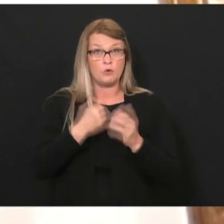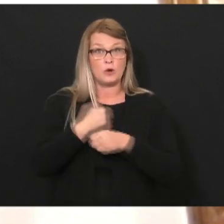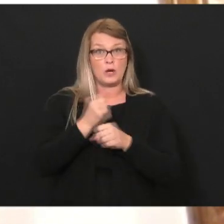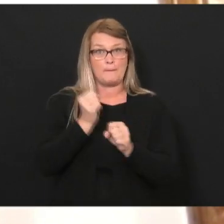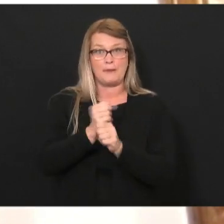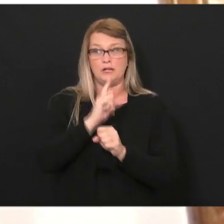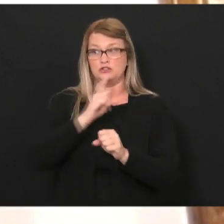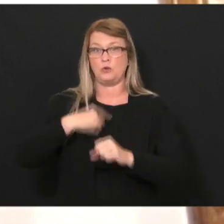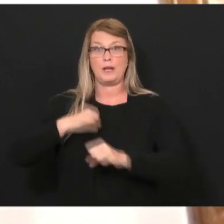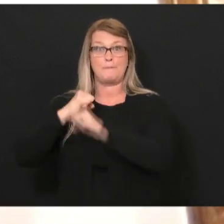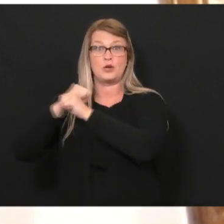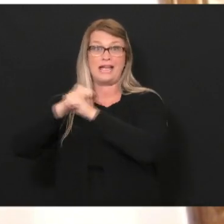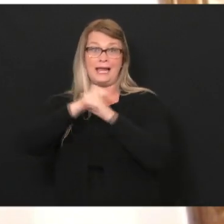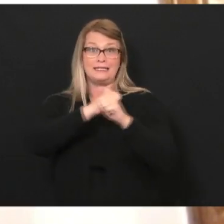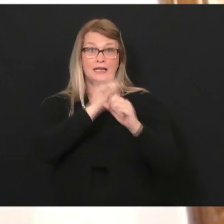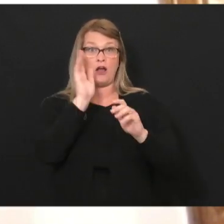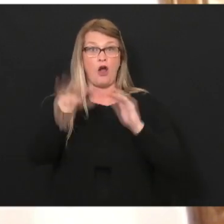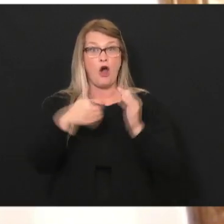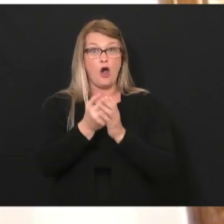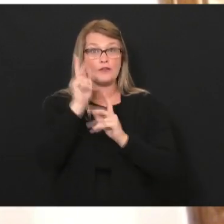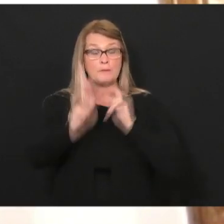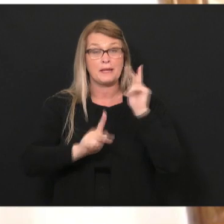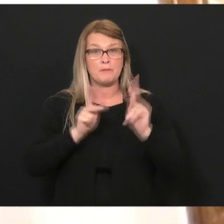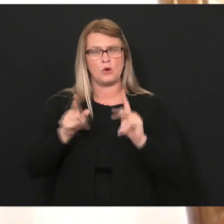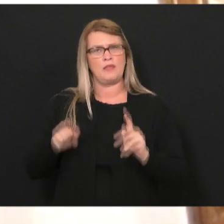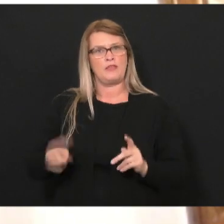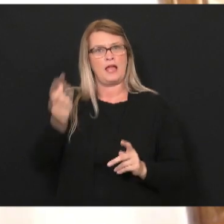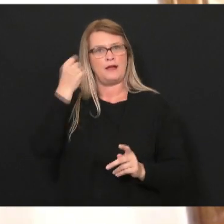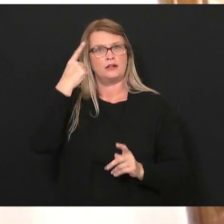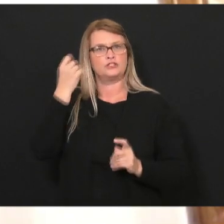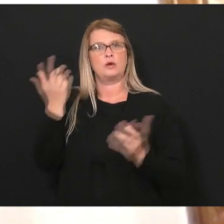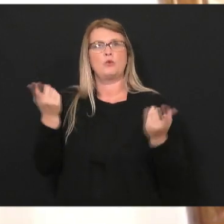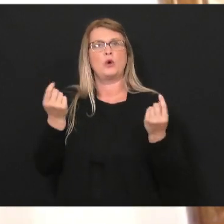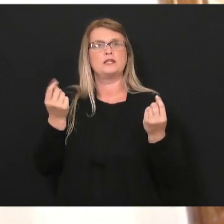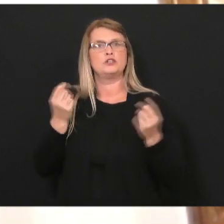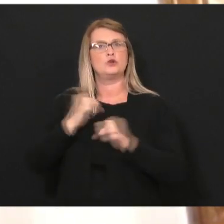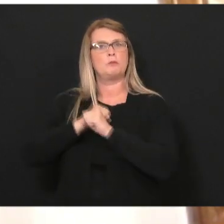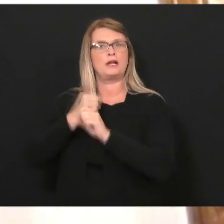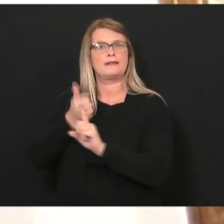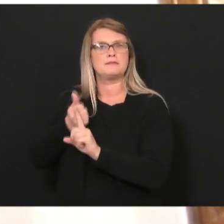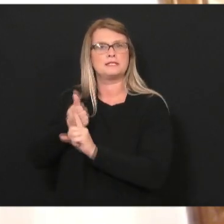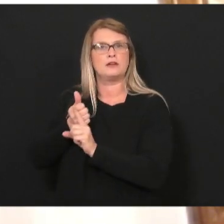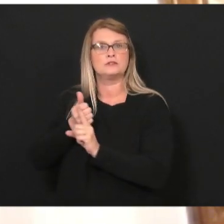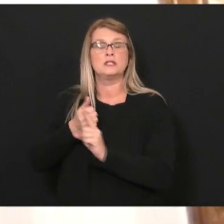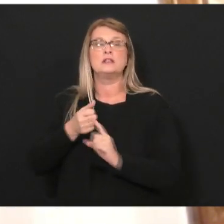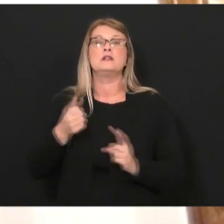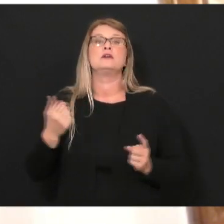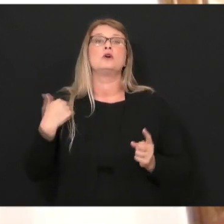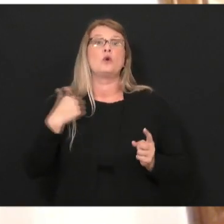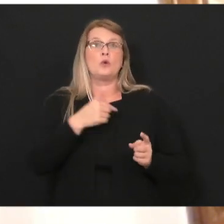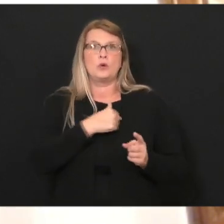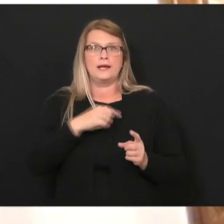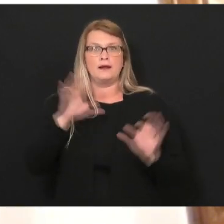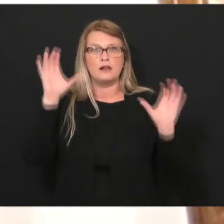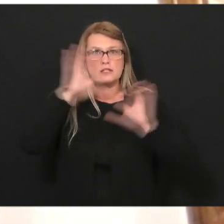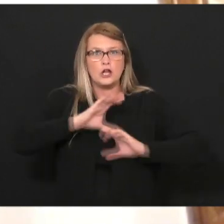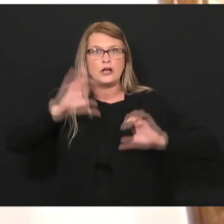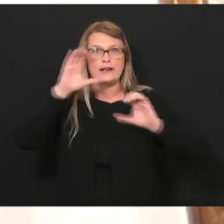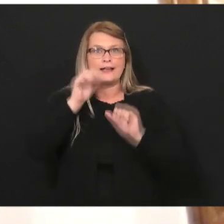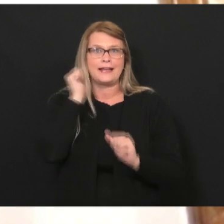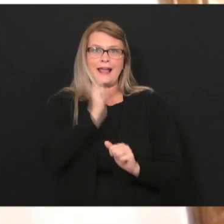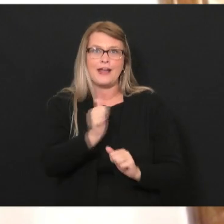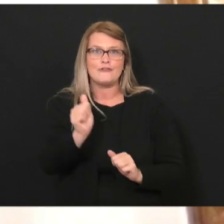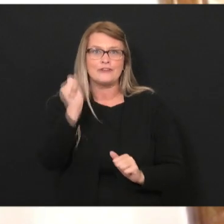we protect each person and that they have the instructions to protect themselves. But we're really looking on a daily basis